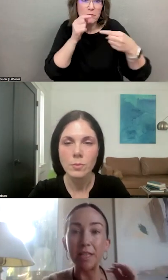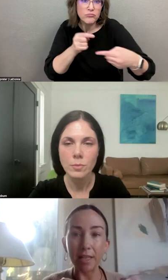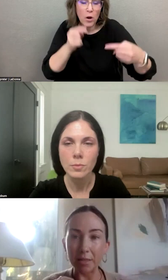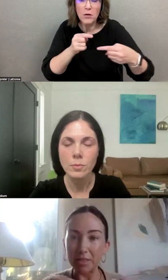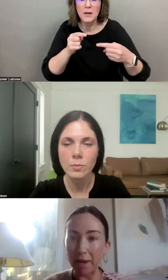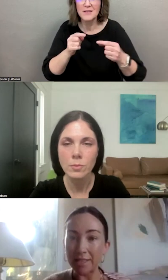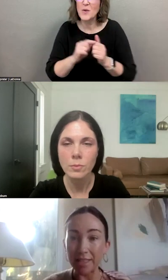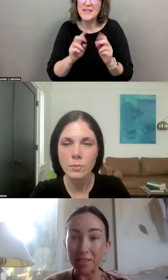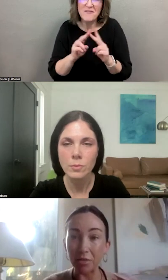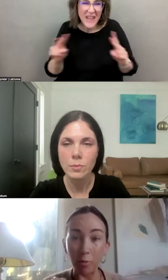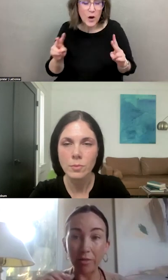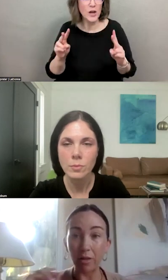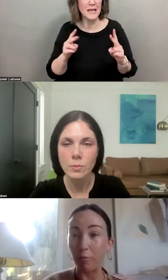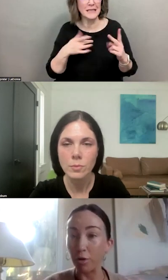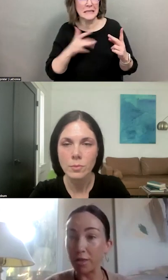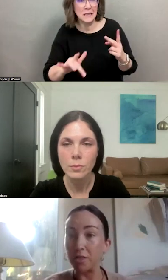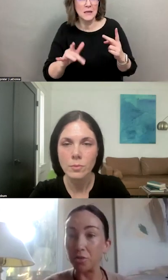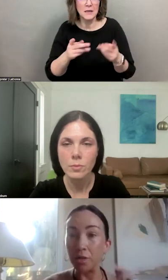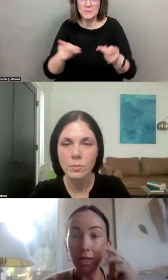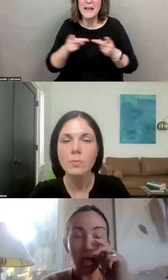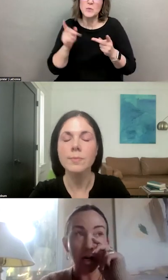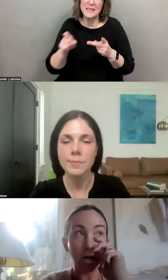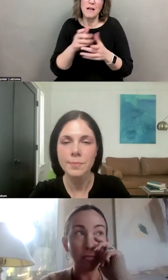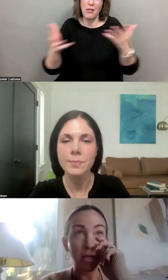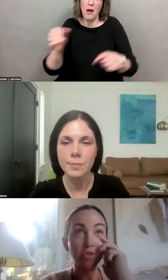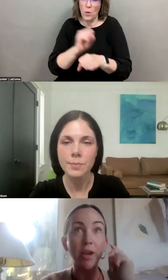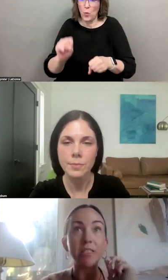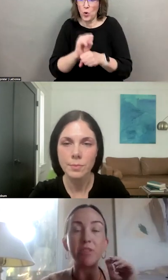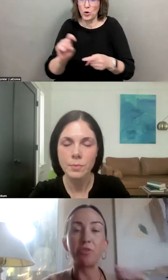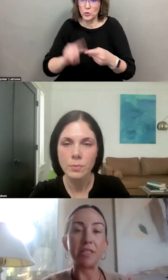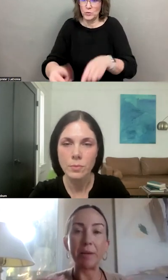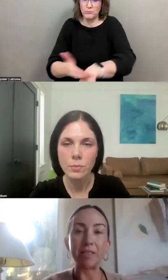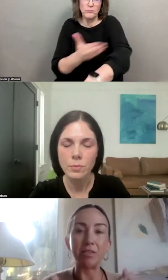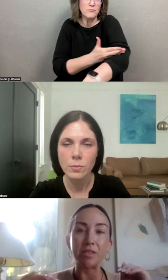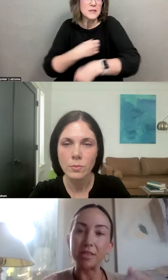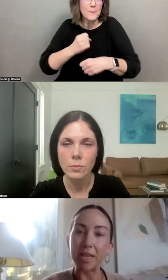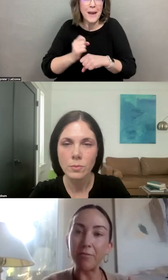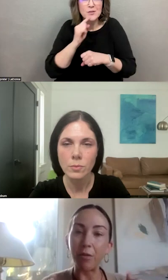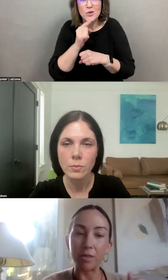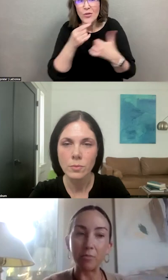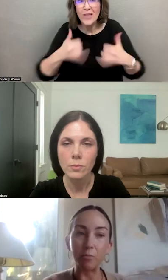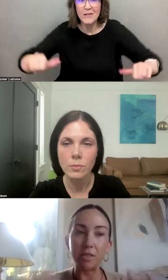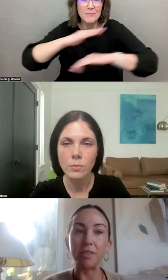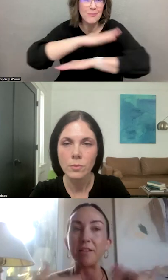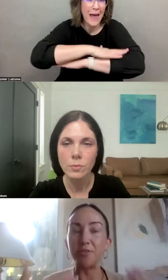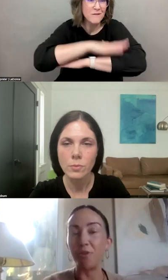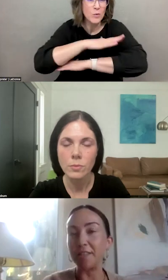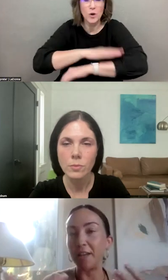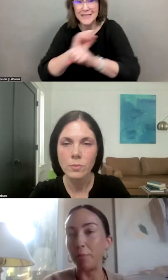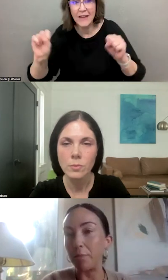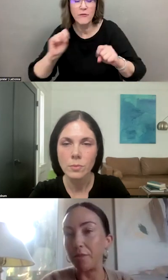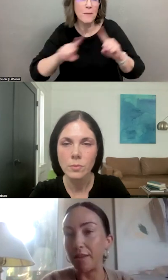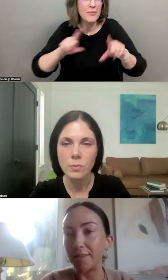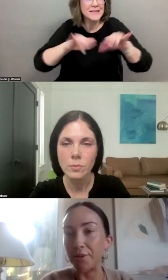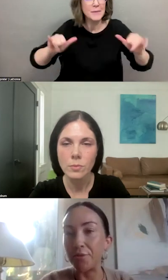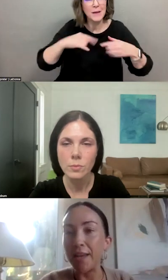really delicate space that I still think we have a lot of work to do in trying to make sure that these spaces are still safe while we're still telling stories and